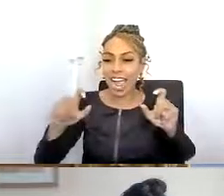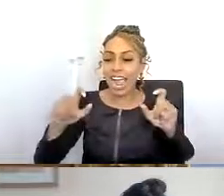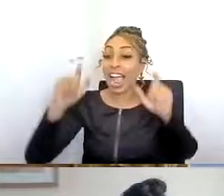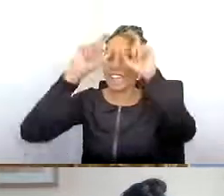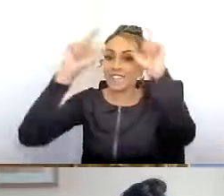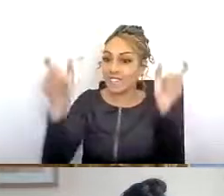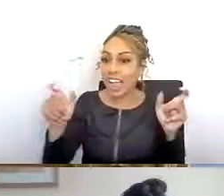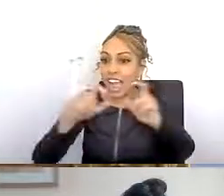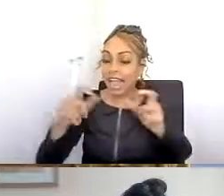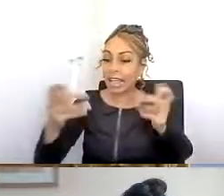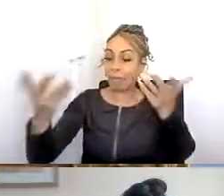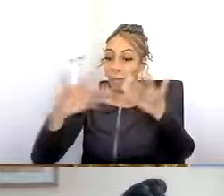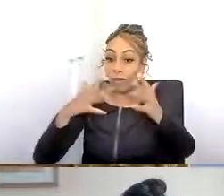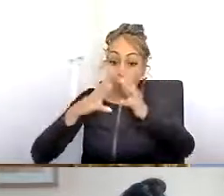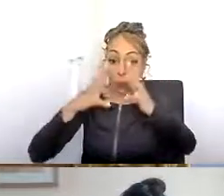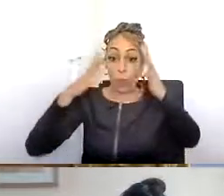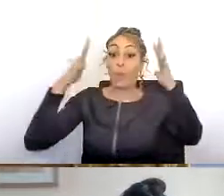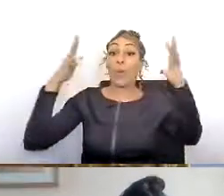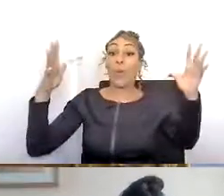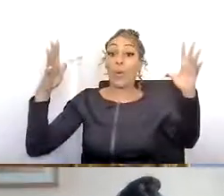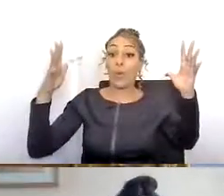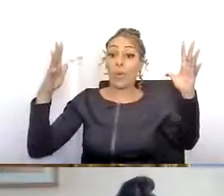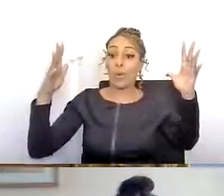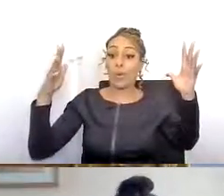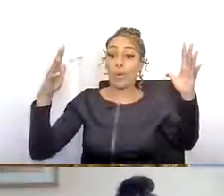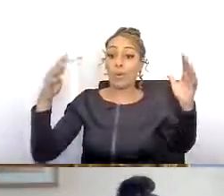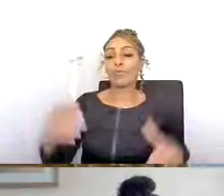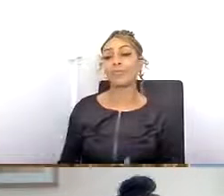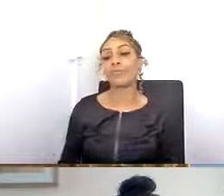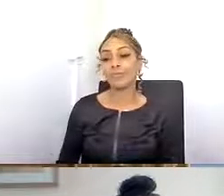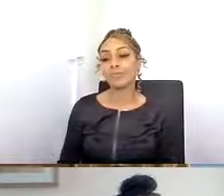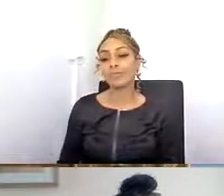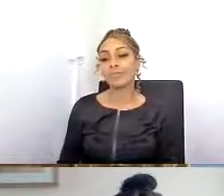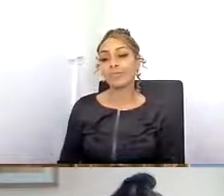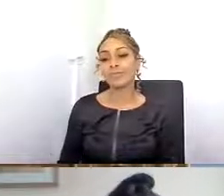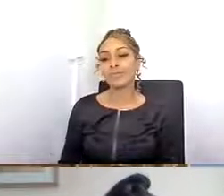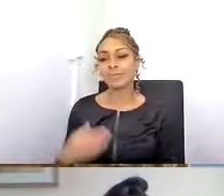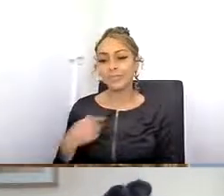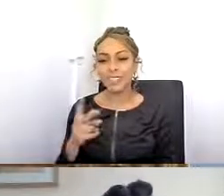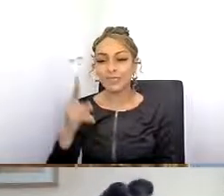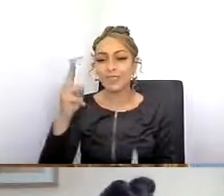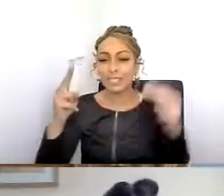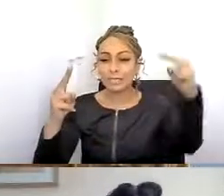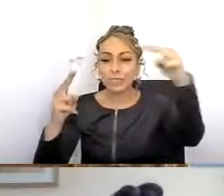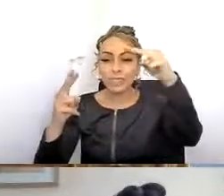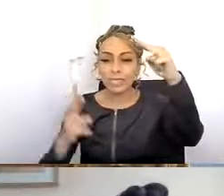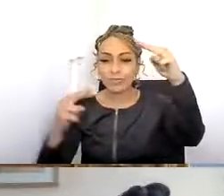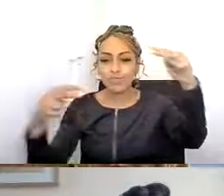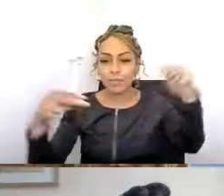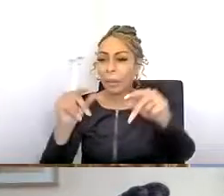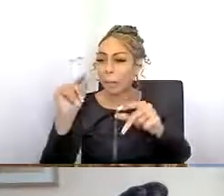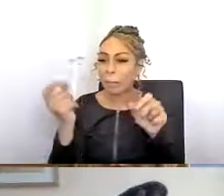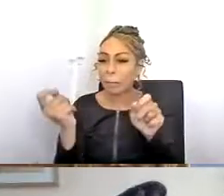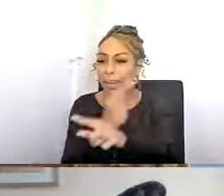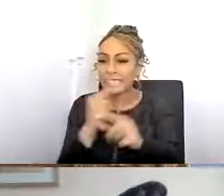of the scale of the painting. It's a bit, I've got to admit, slightly unfortunately, I've over trimmed this image, so you're missing a little bit of the